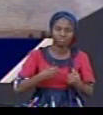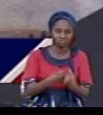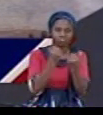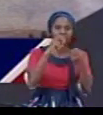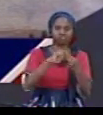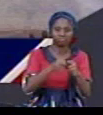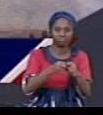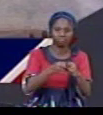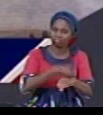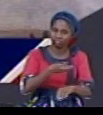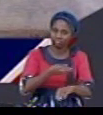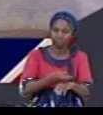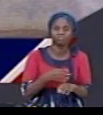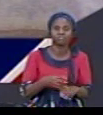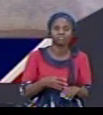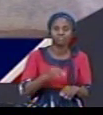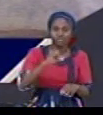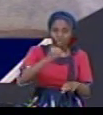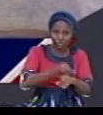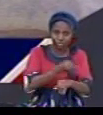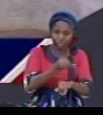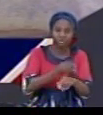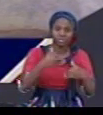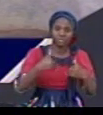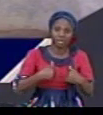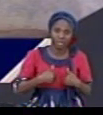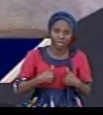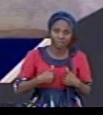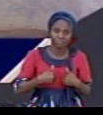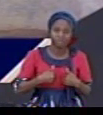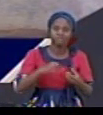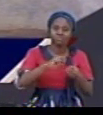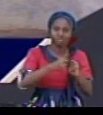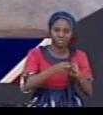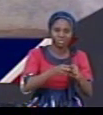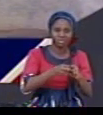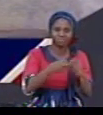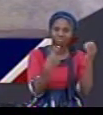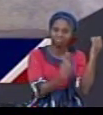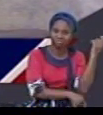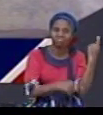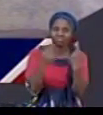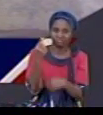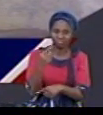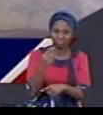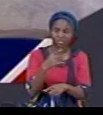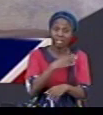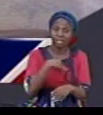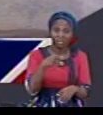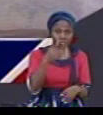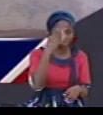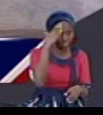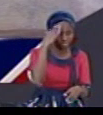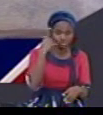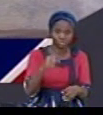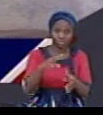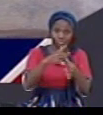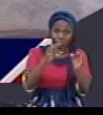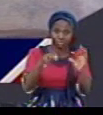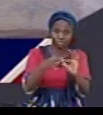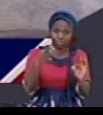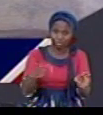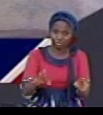difficulties. Joseph had adversity. And you know the story of